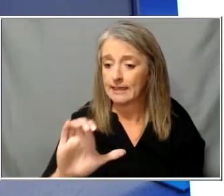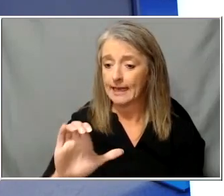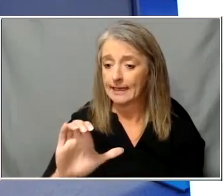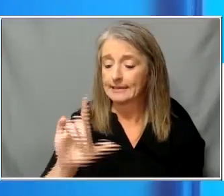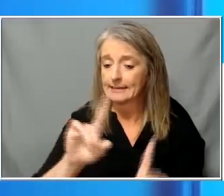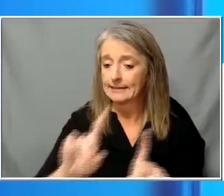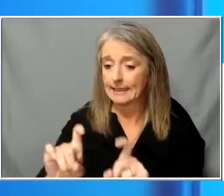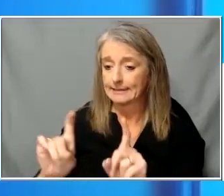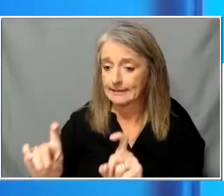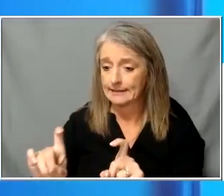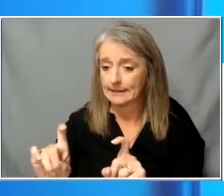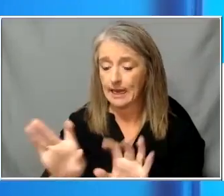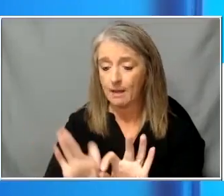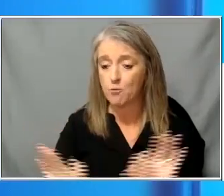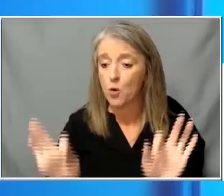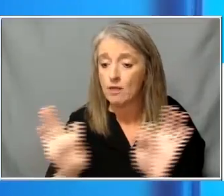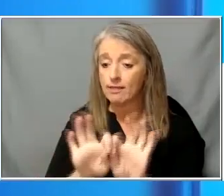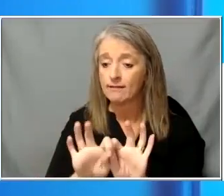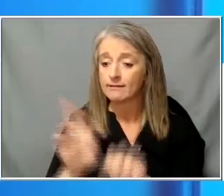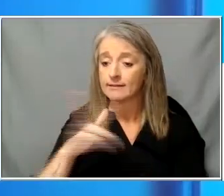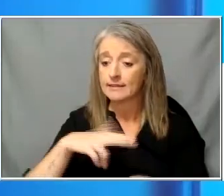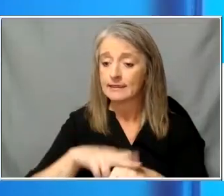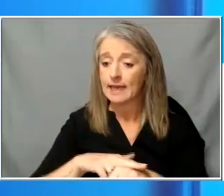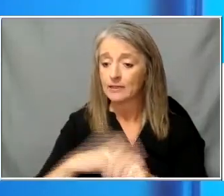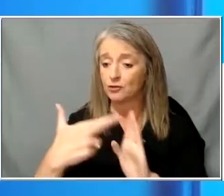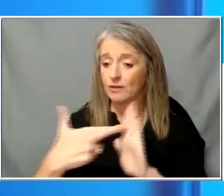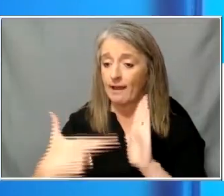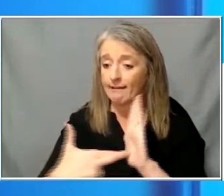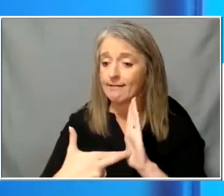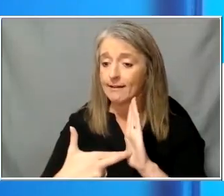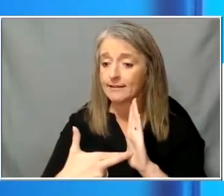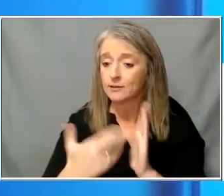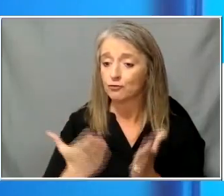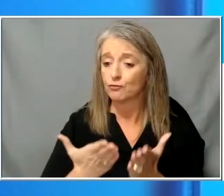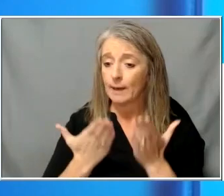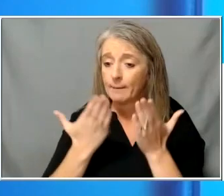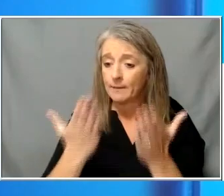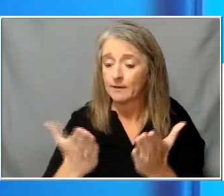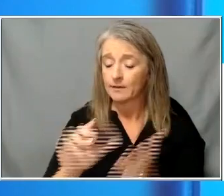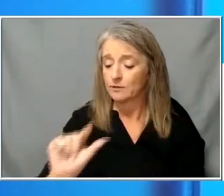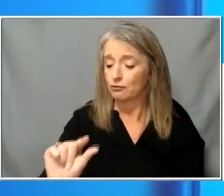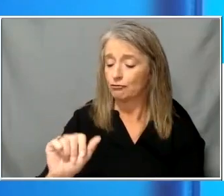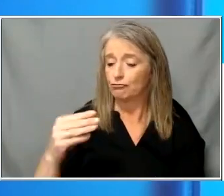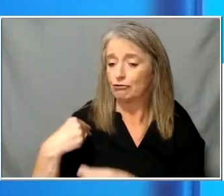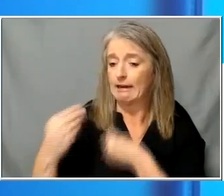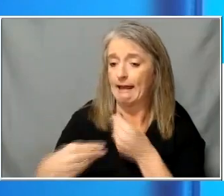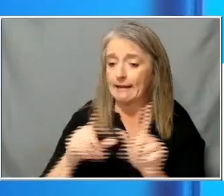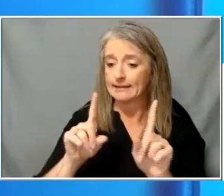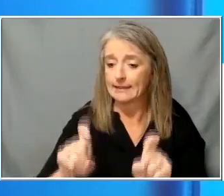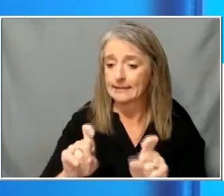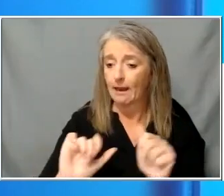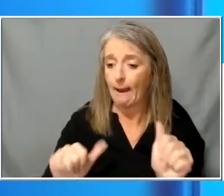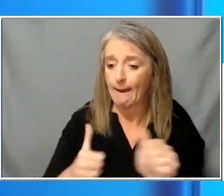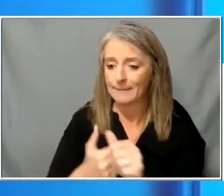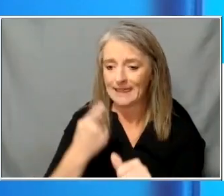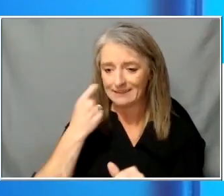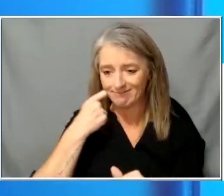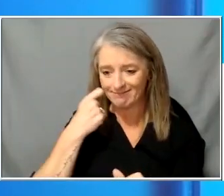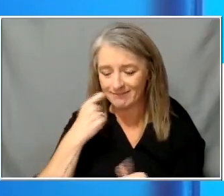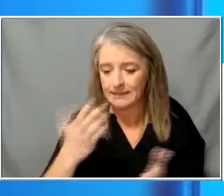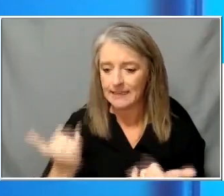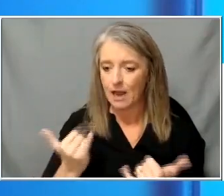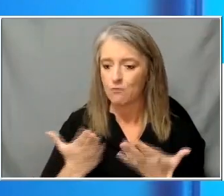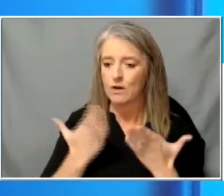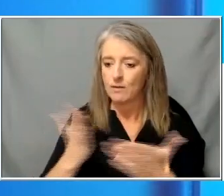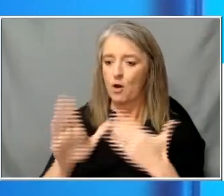very importantly, the national guidelines in terms of recommendations for genetic testing were just updated. It is now recommended that for